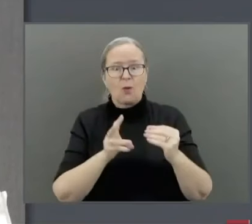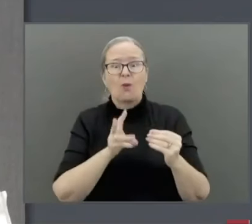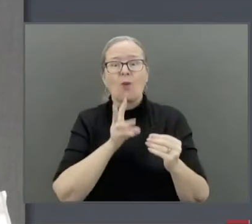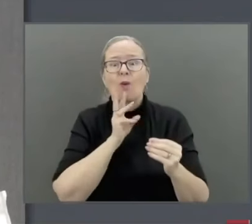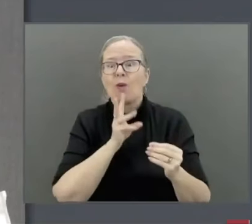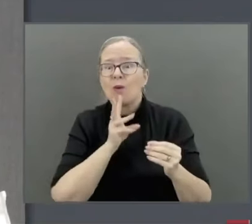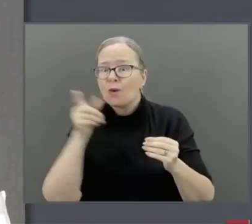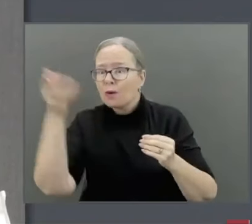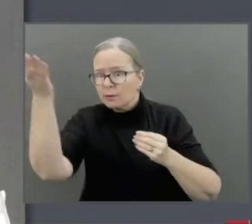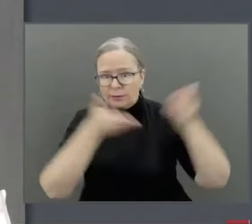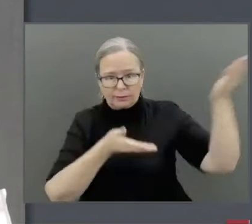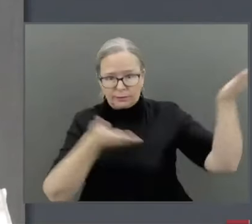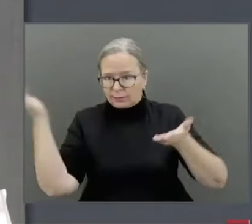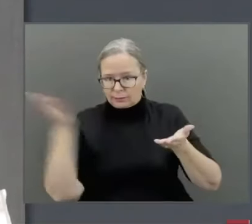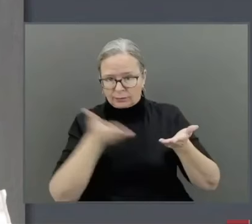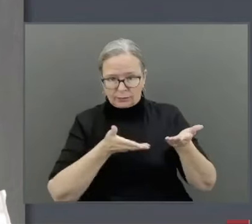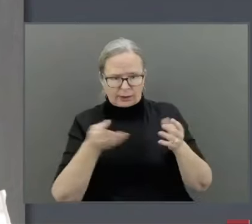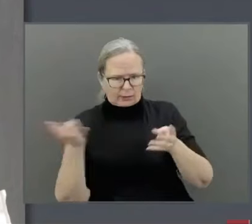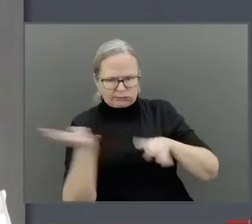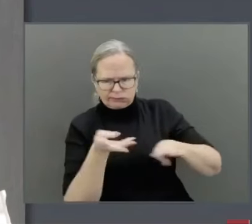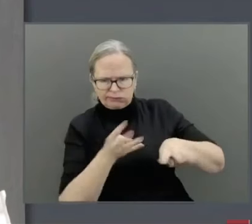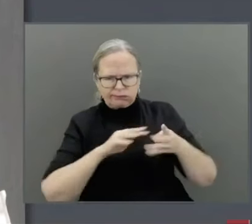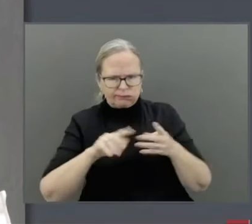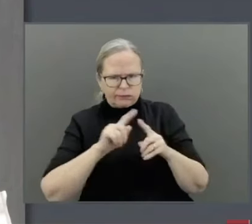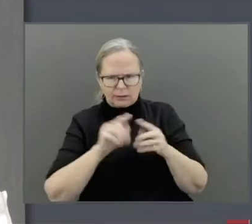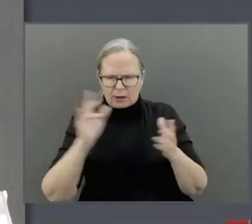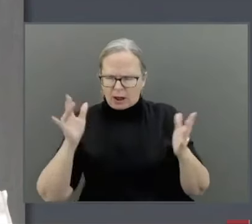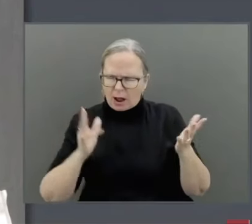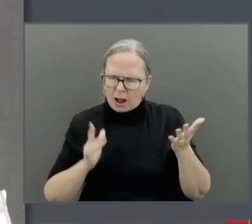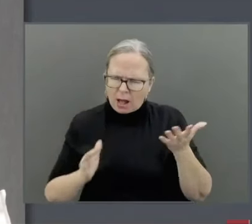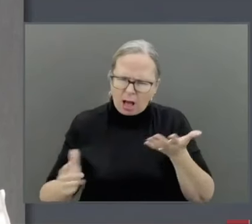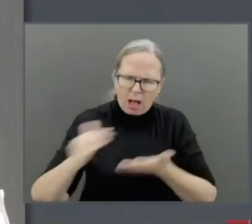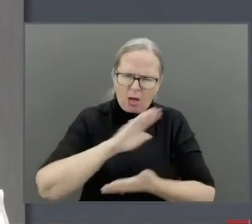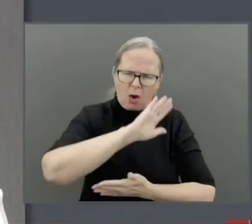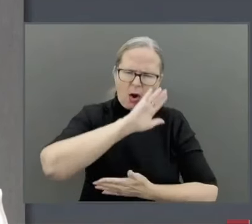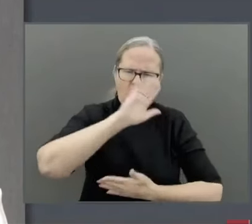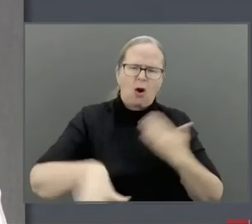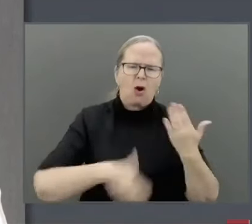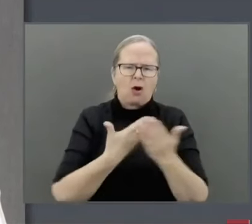all have a fulsome picture and so that we can understand if there are